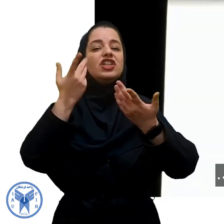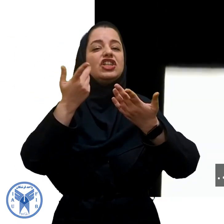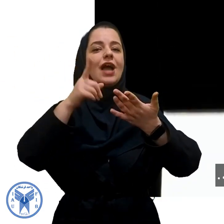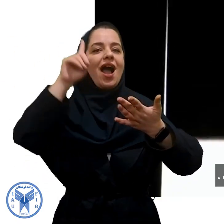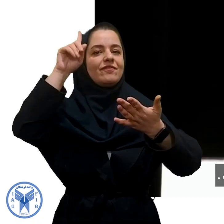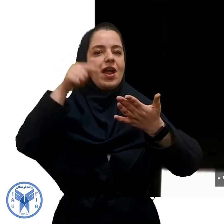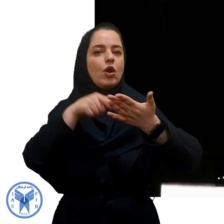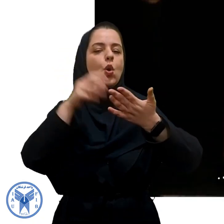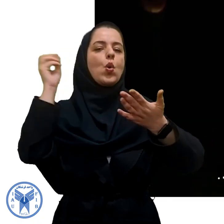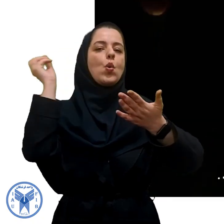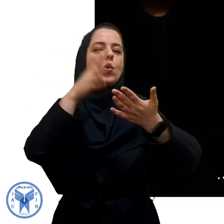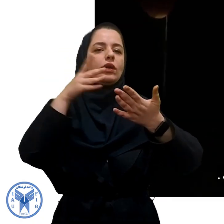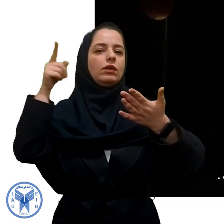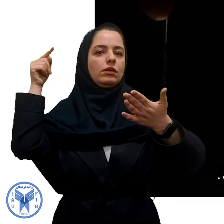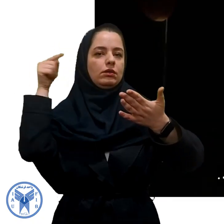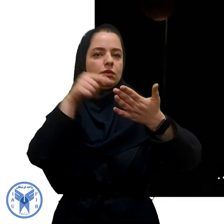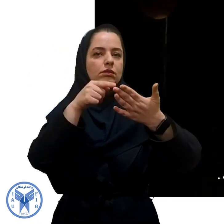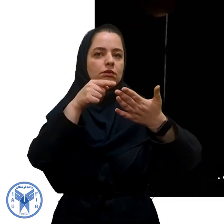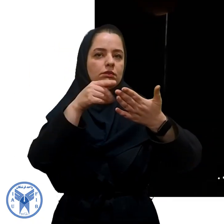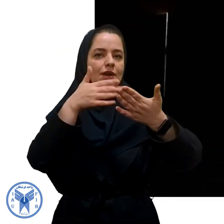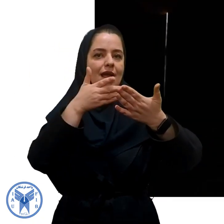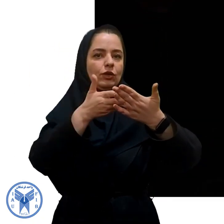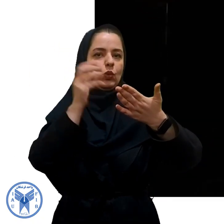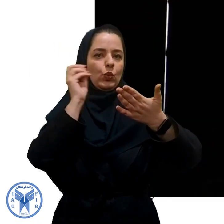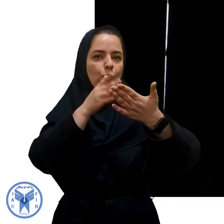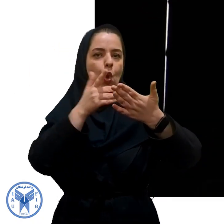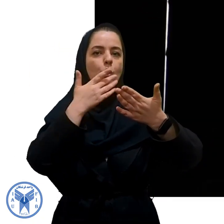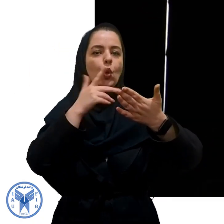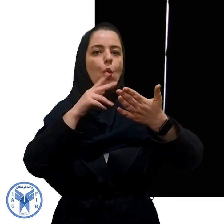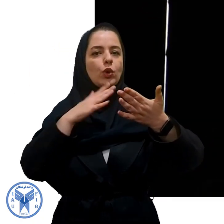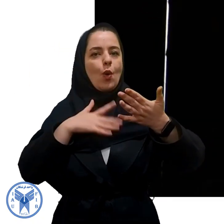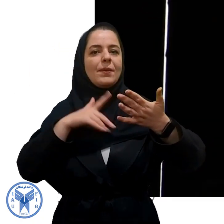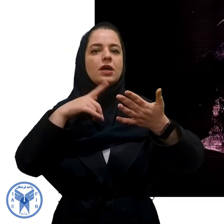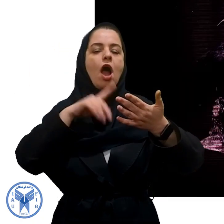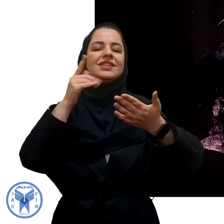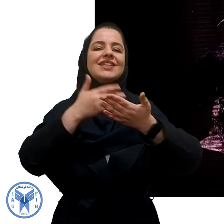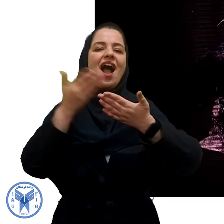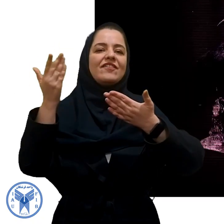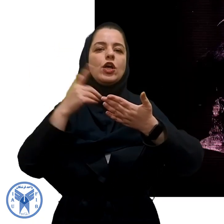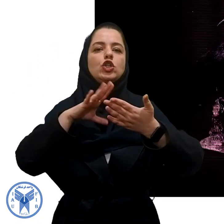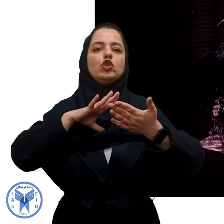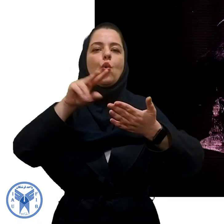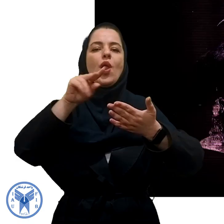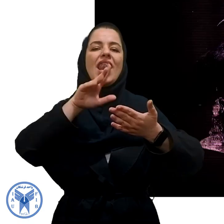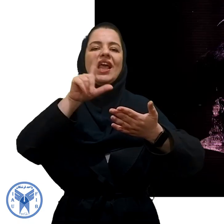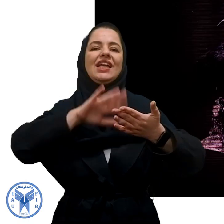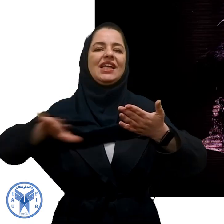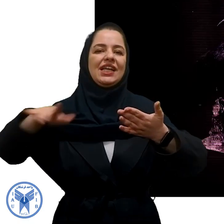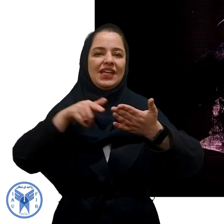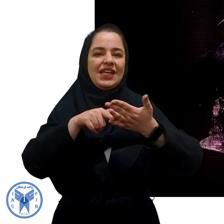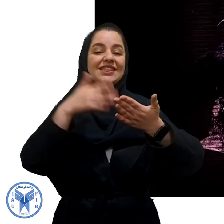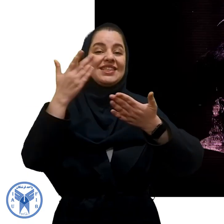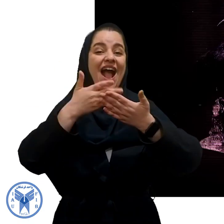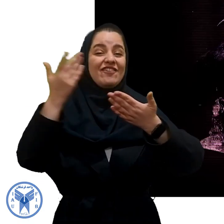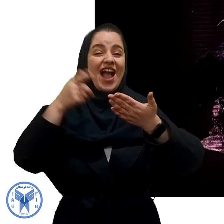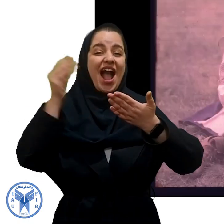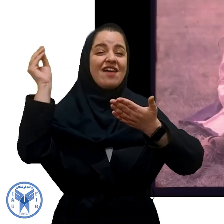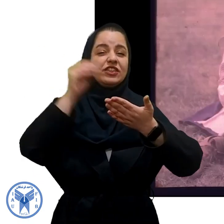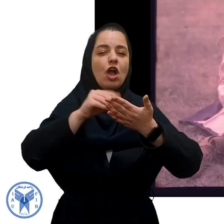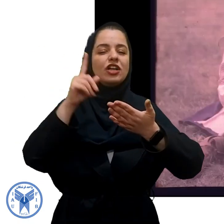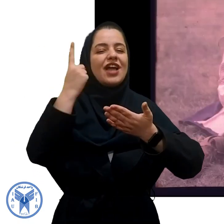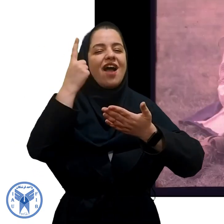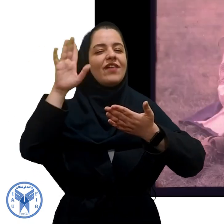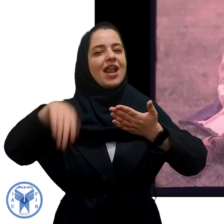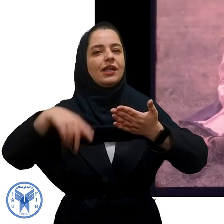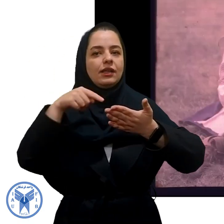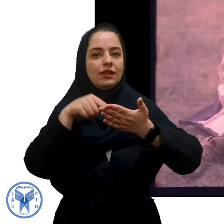so you have to view it through transmitted light. And so the Kodachrome, the Jolie plate, these early additive